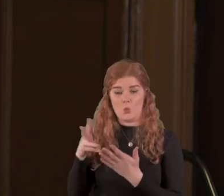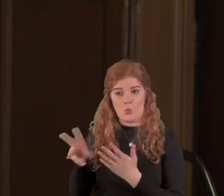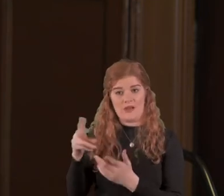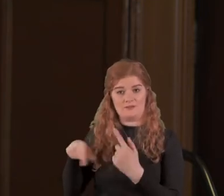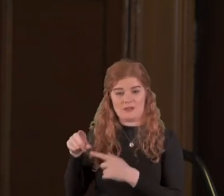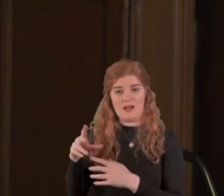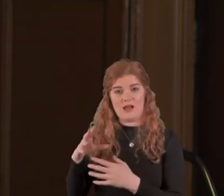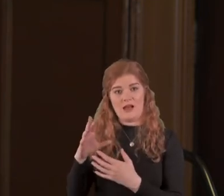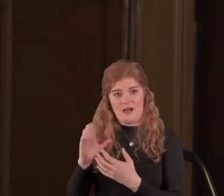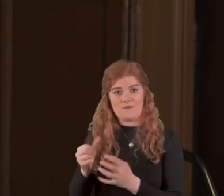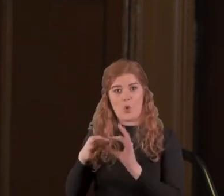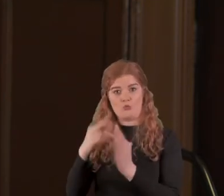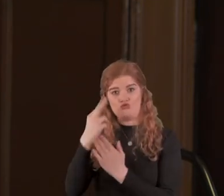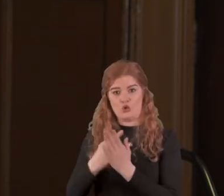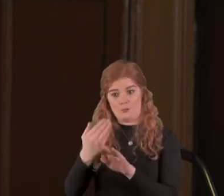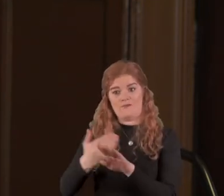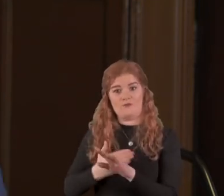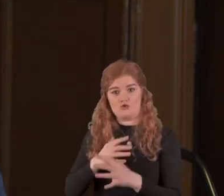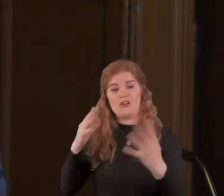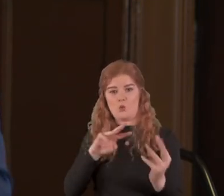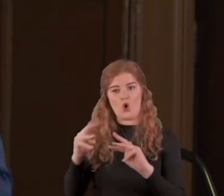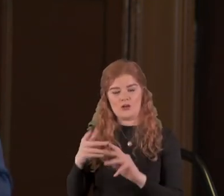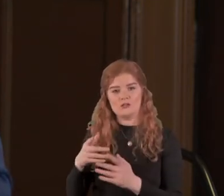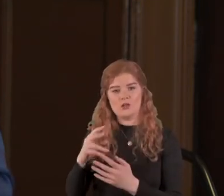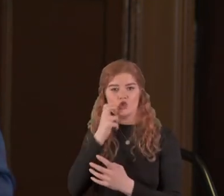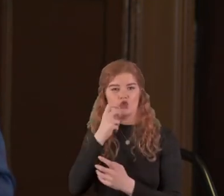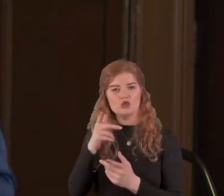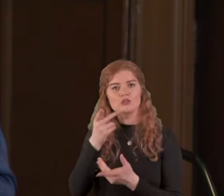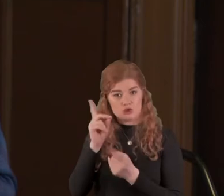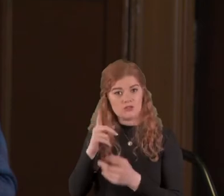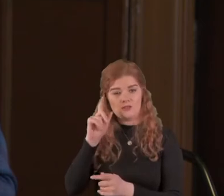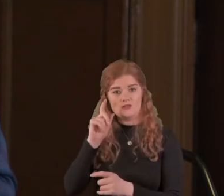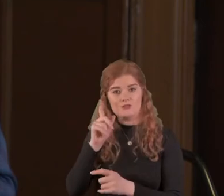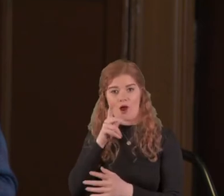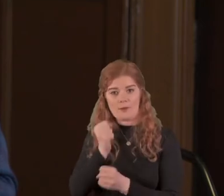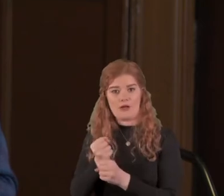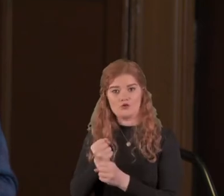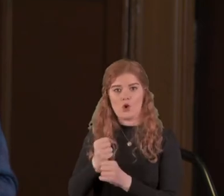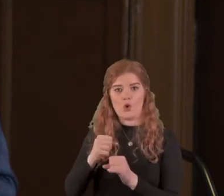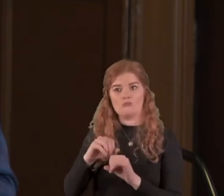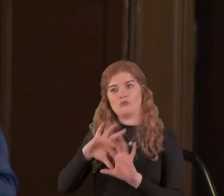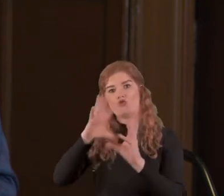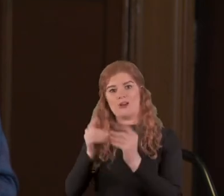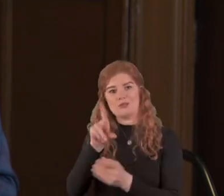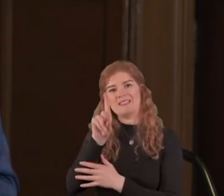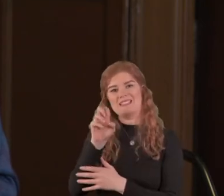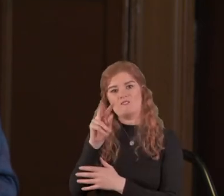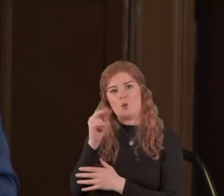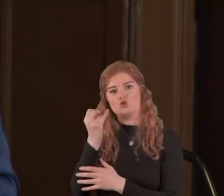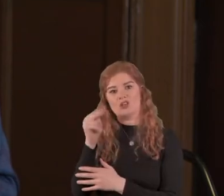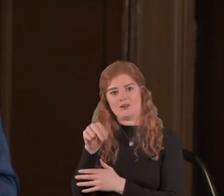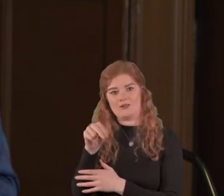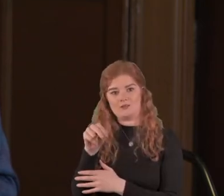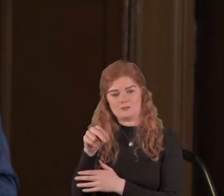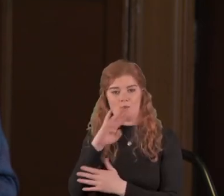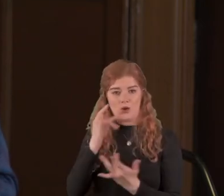the pre-Great War period, flirts with the idea of all-round devolution, so that home rule